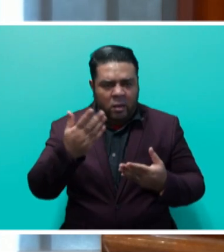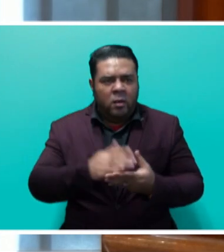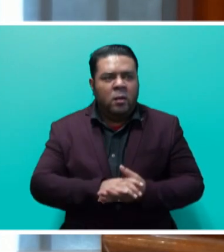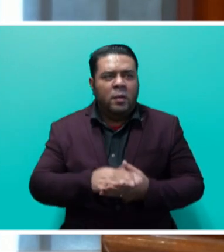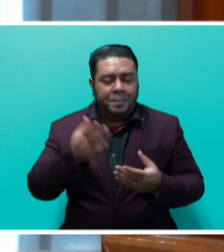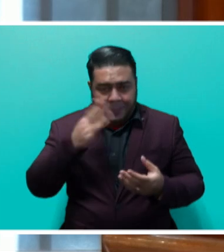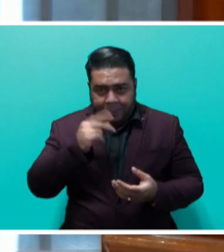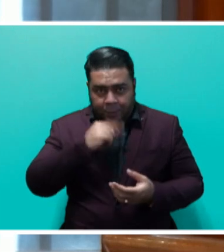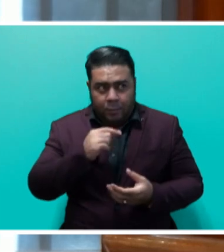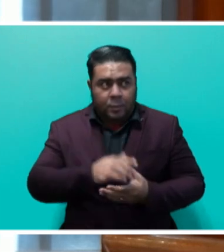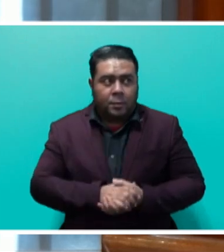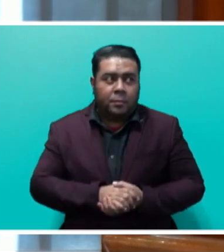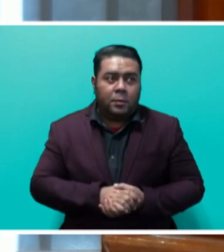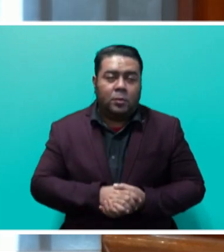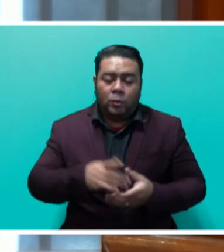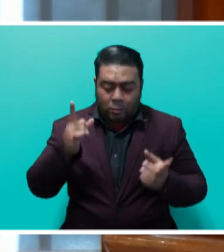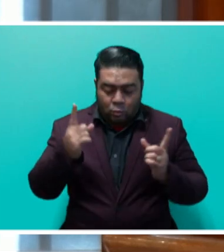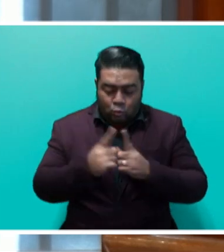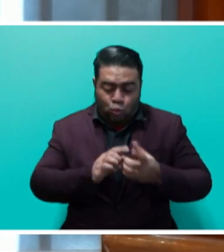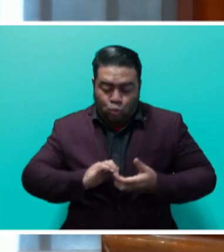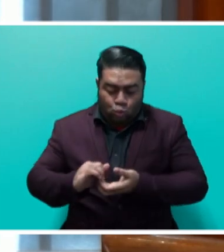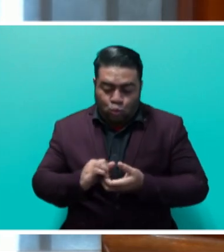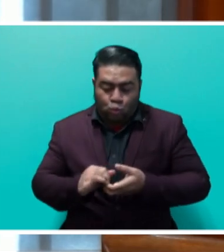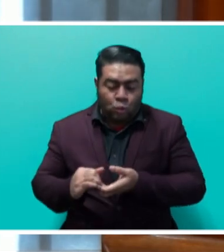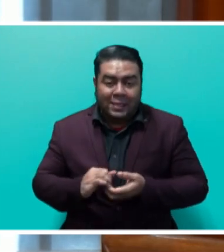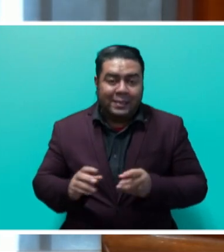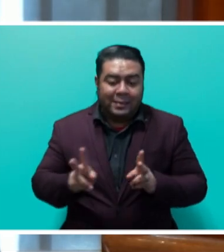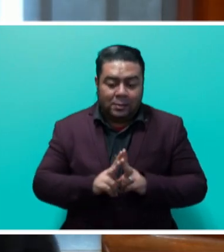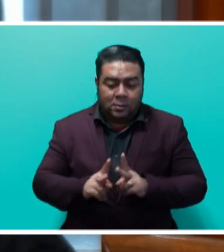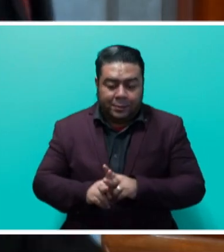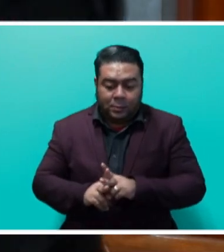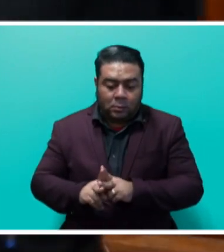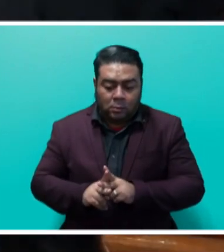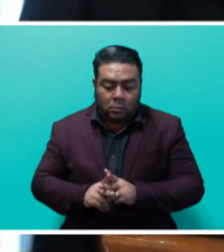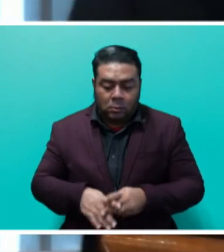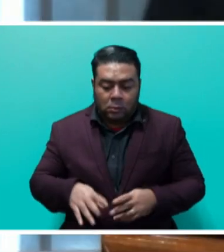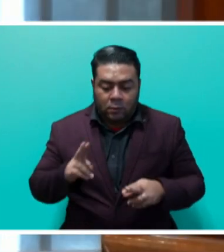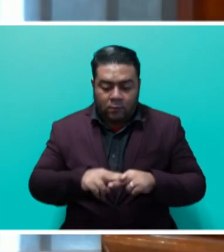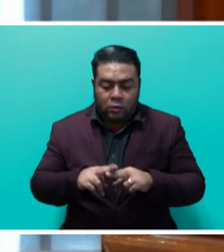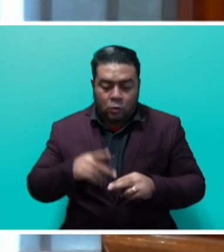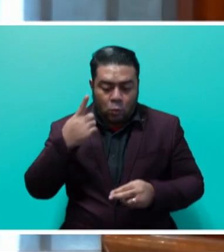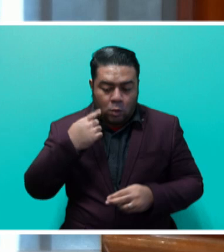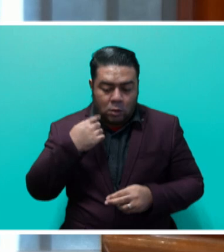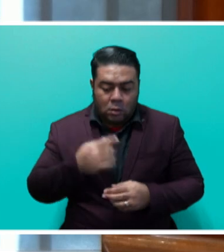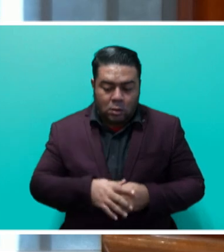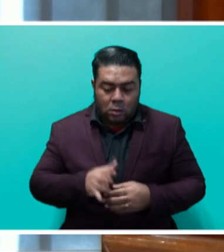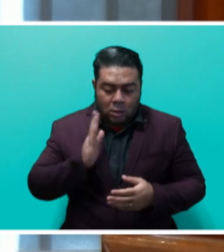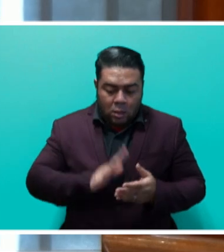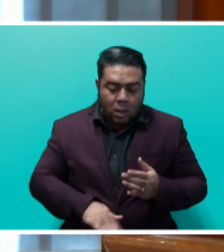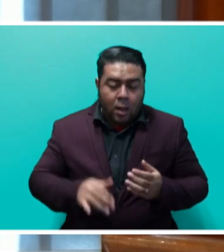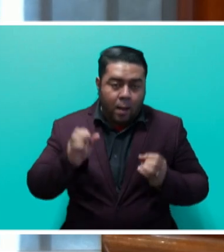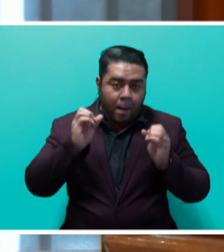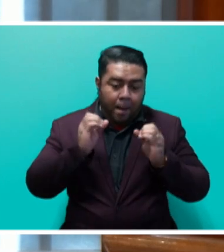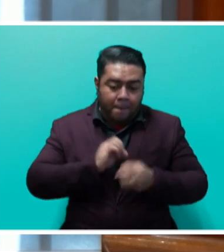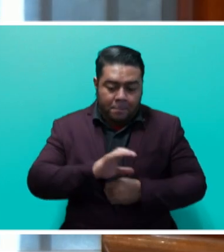made possible by the close collaboration between Fiji Water, the wonderful company, the Commercial